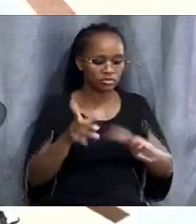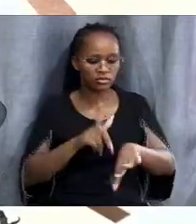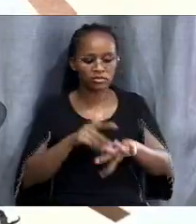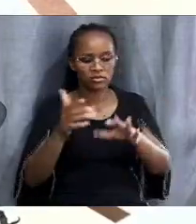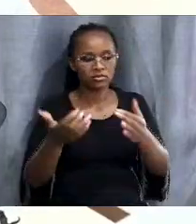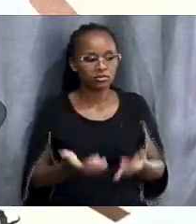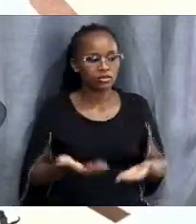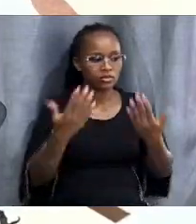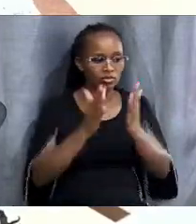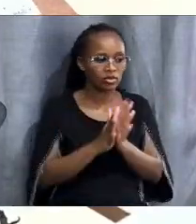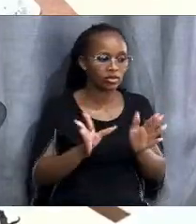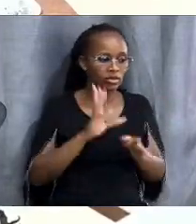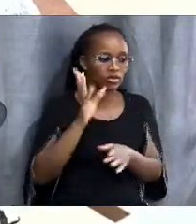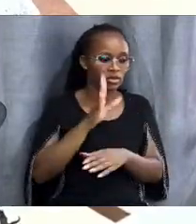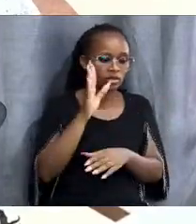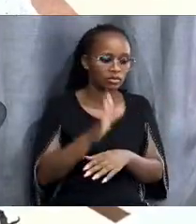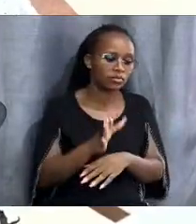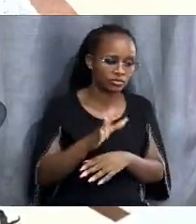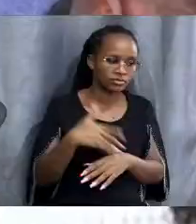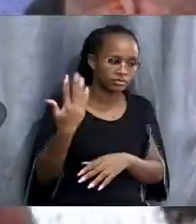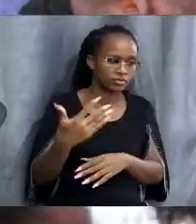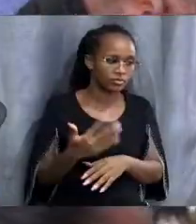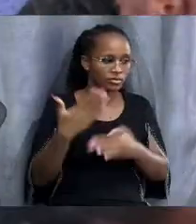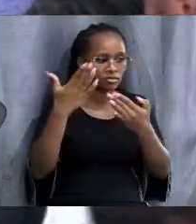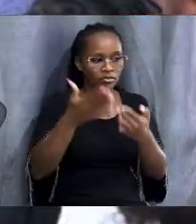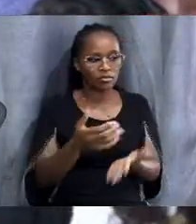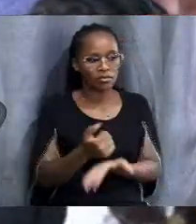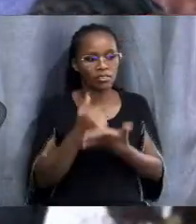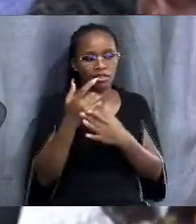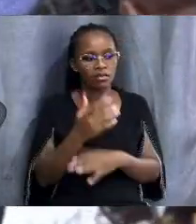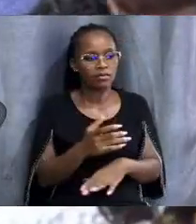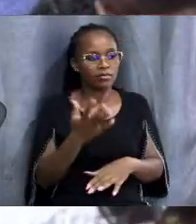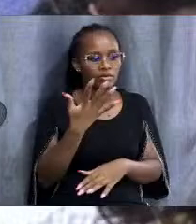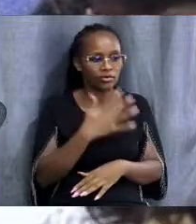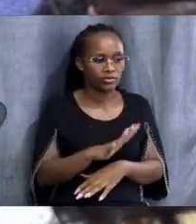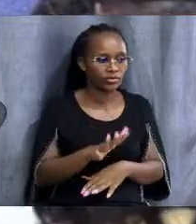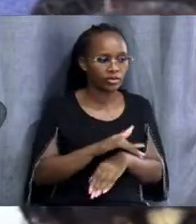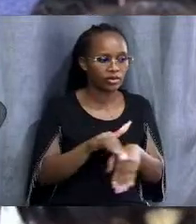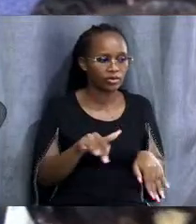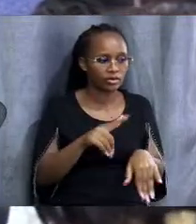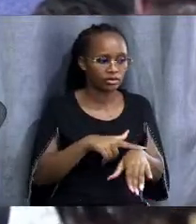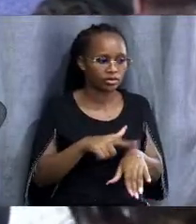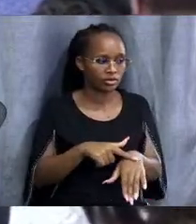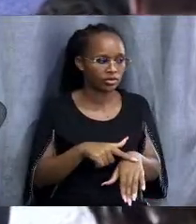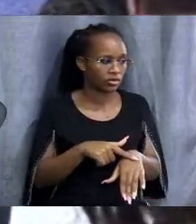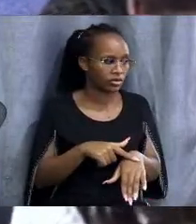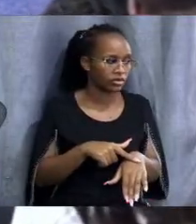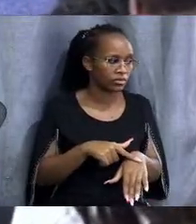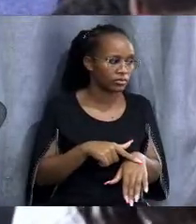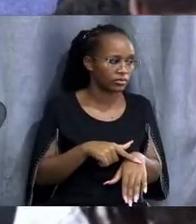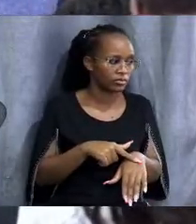need. And he is the ever-present help. Gutire hede, heo